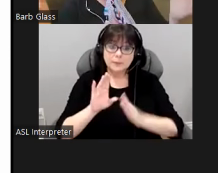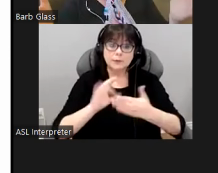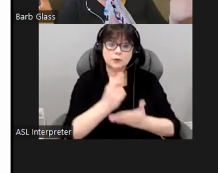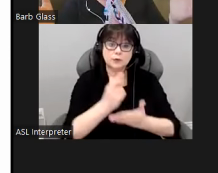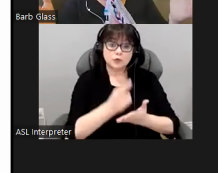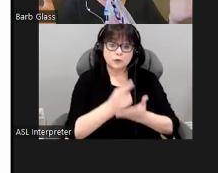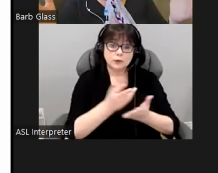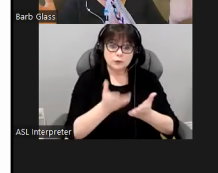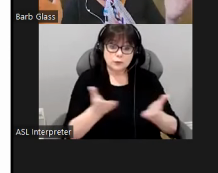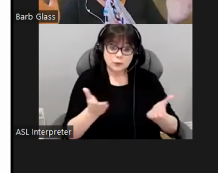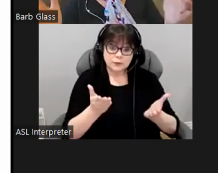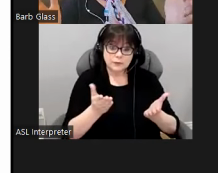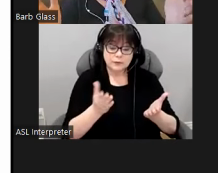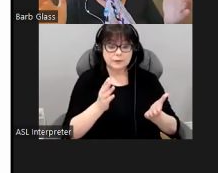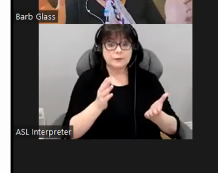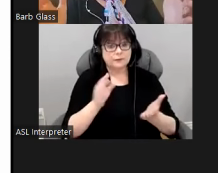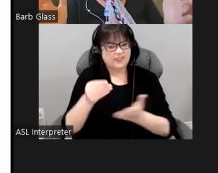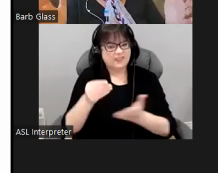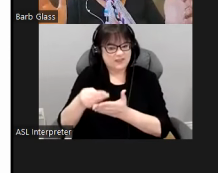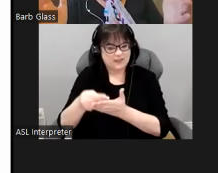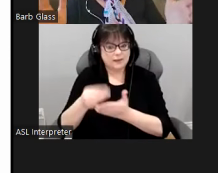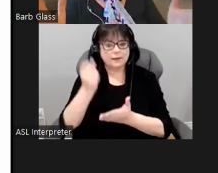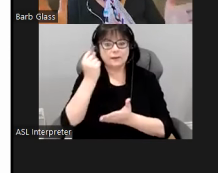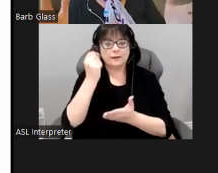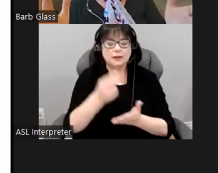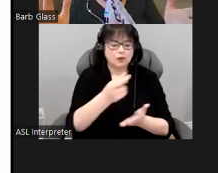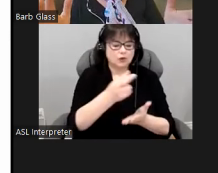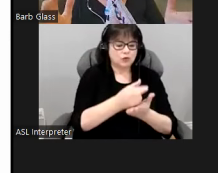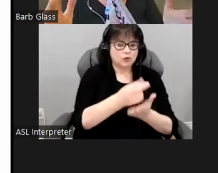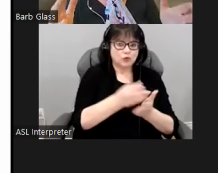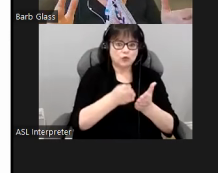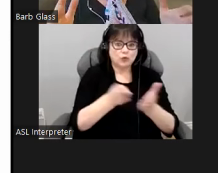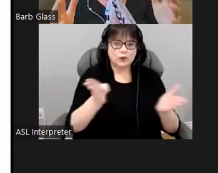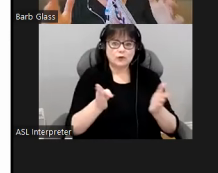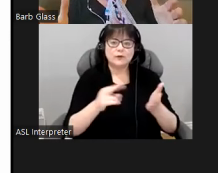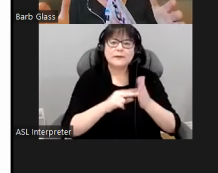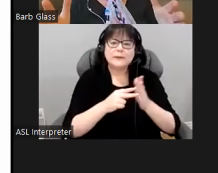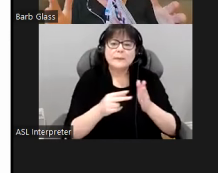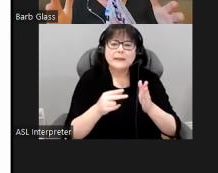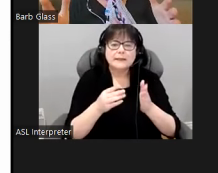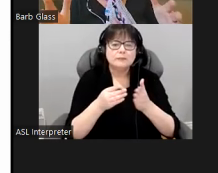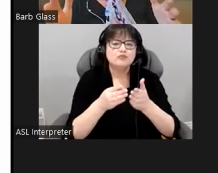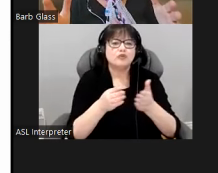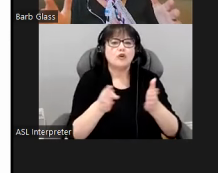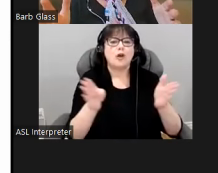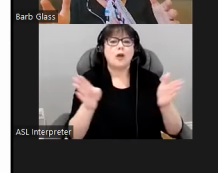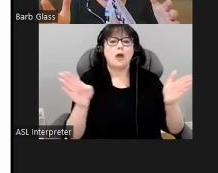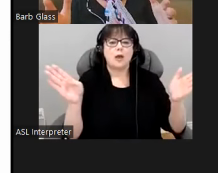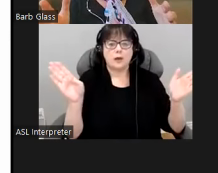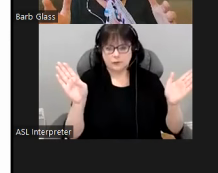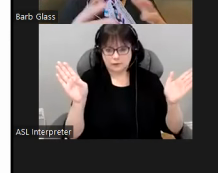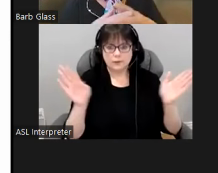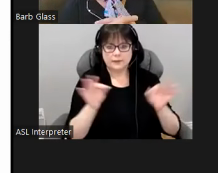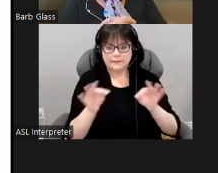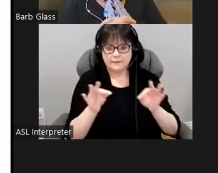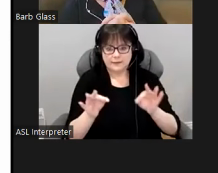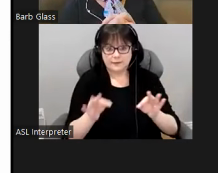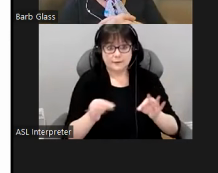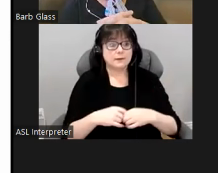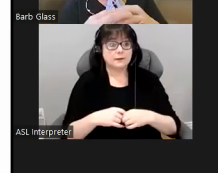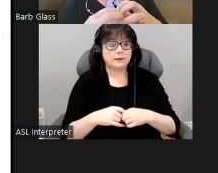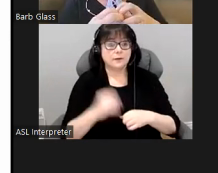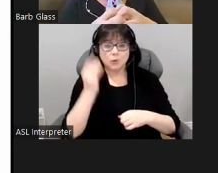resource was very broadly defined, and that was good because we had such a short timeline to get these resources